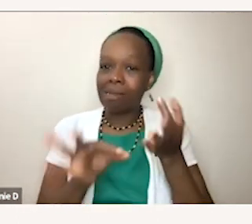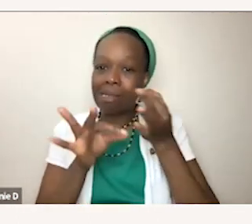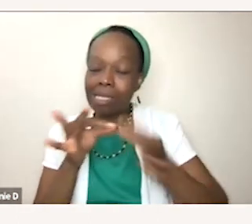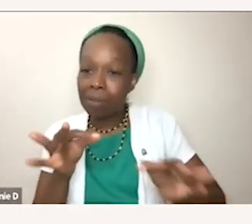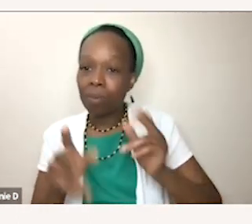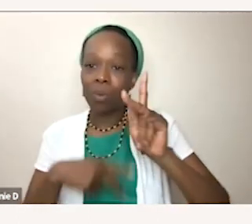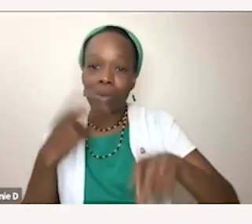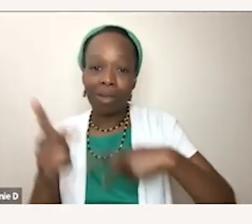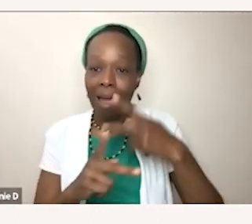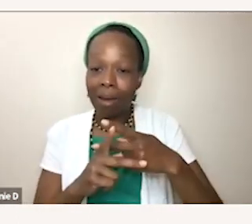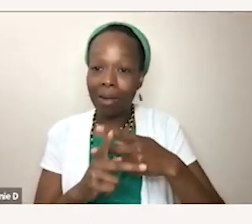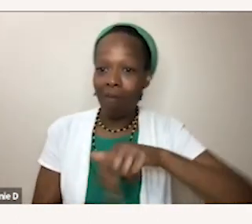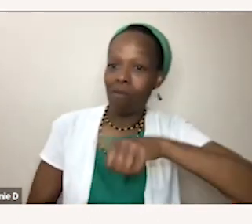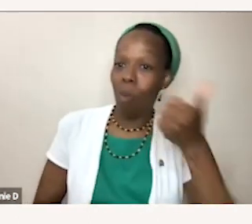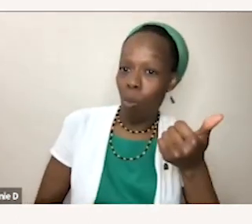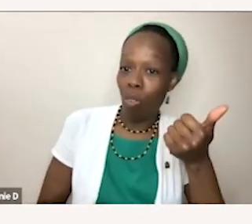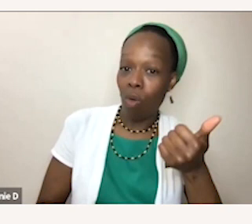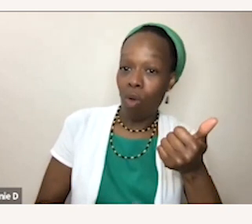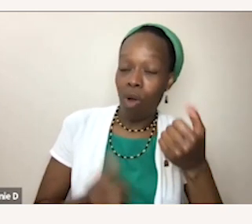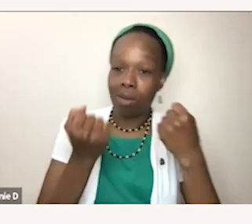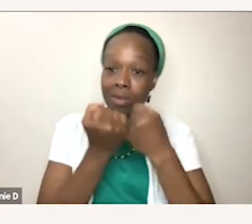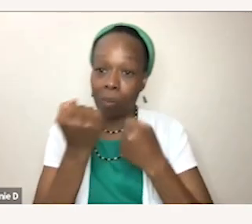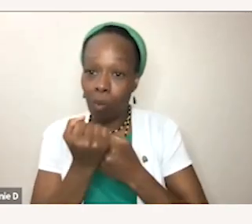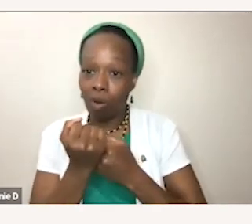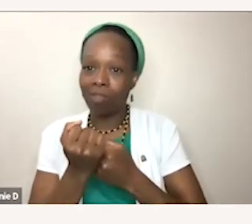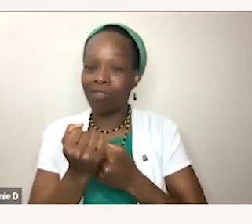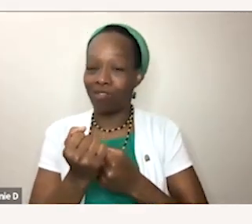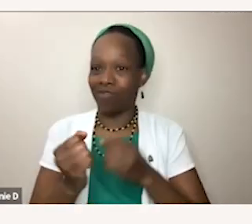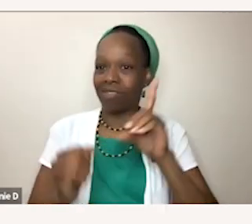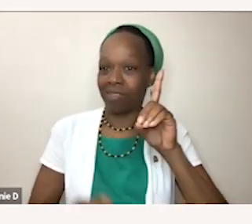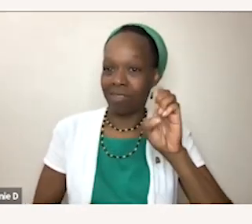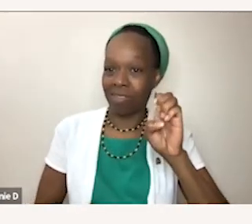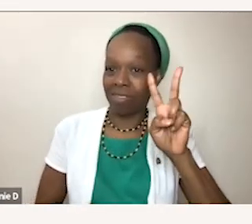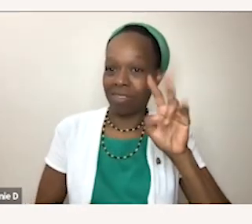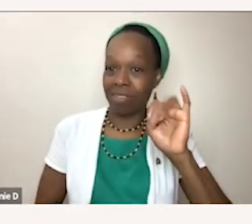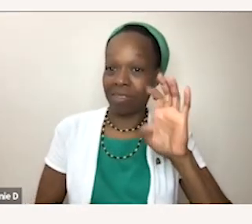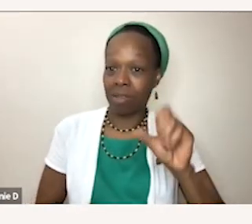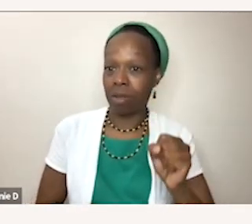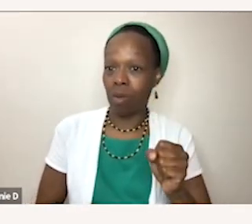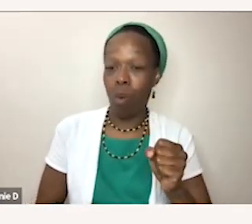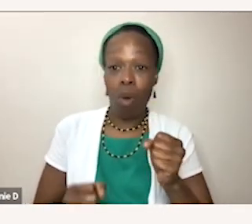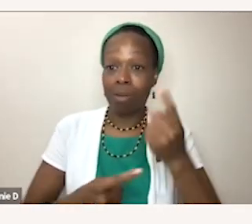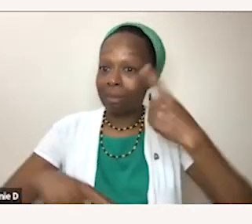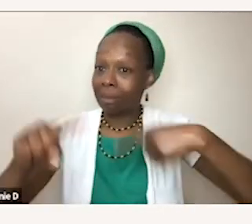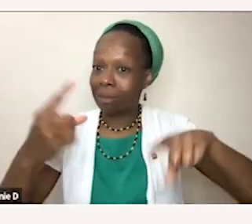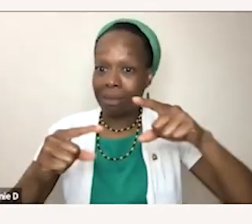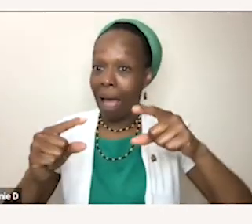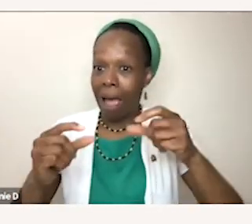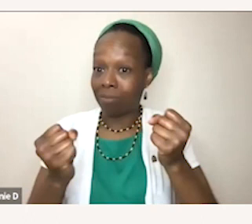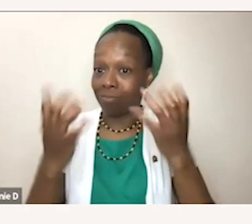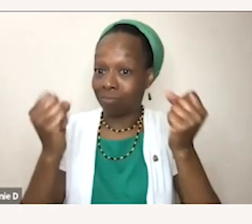augmentative communication device, sign languages, any of those sorts of things. None of